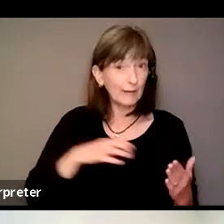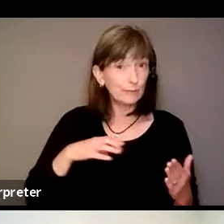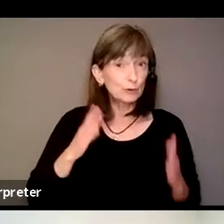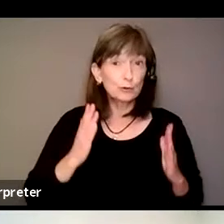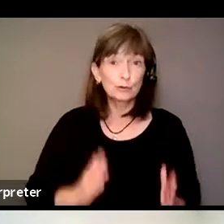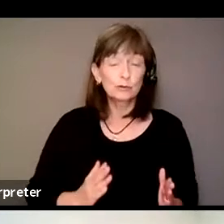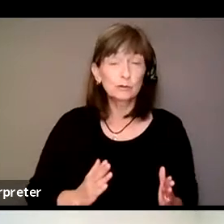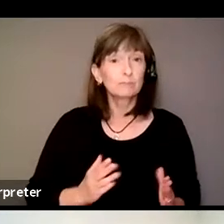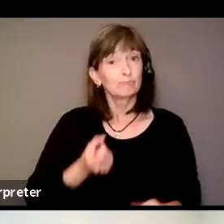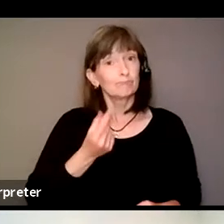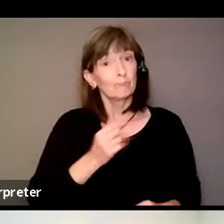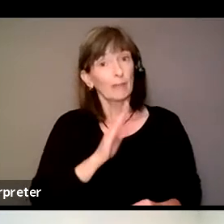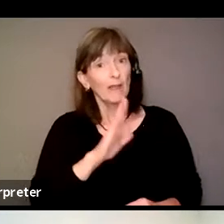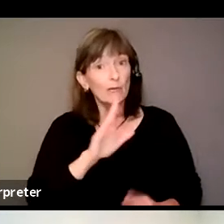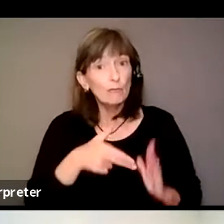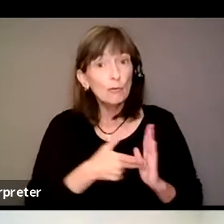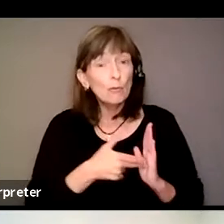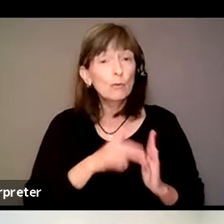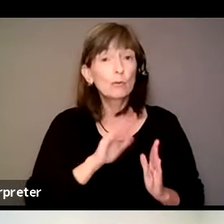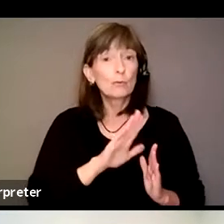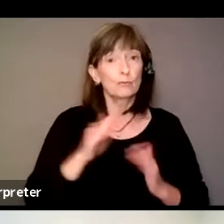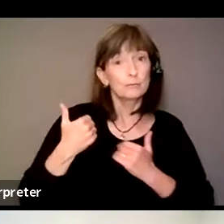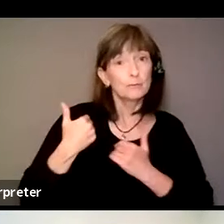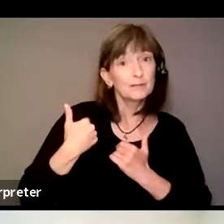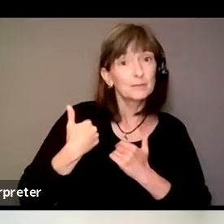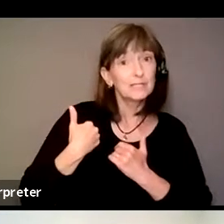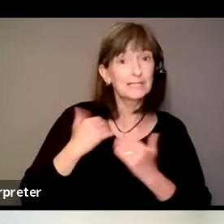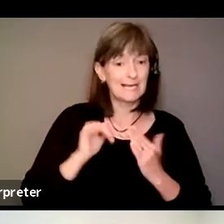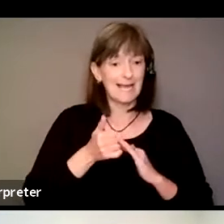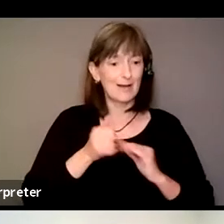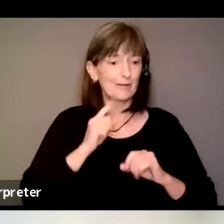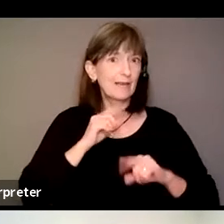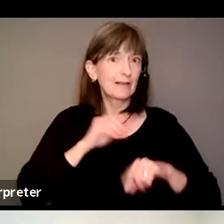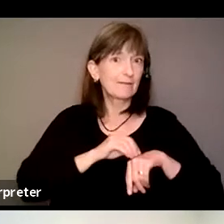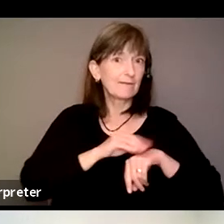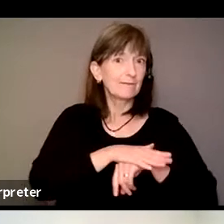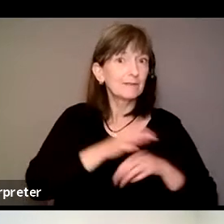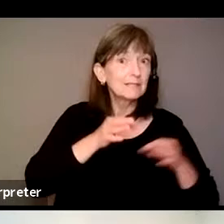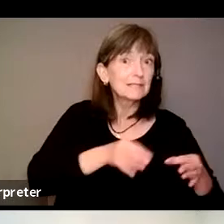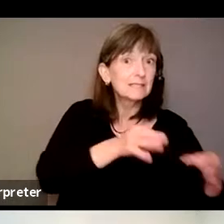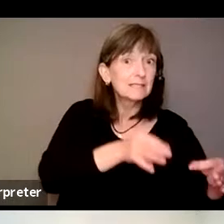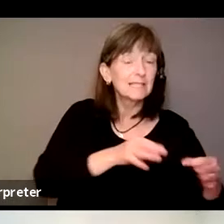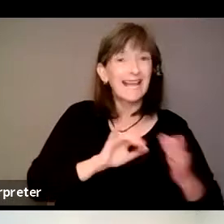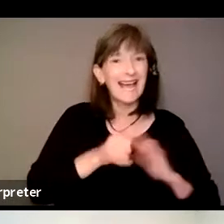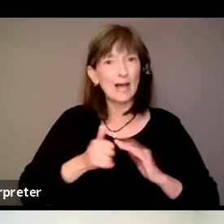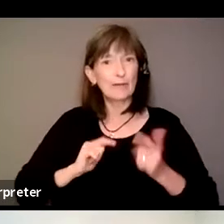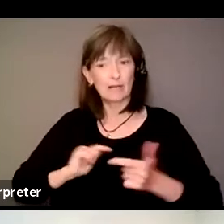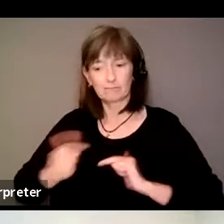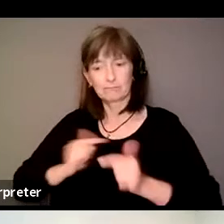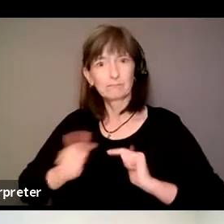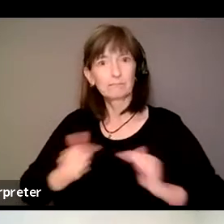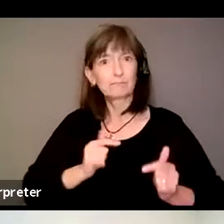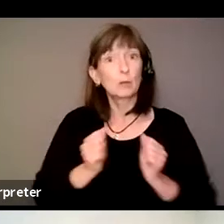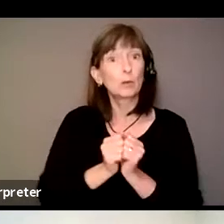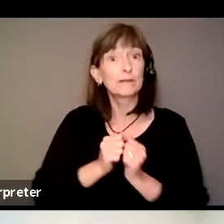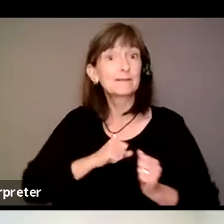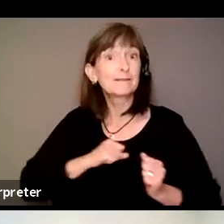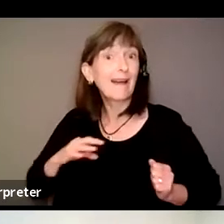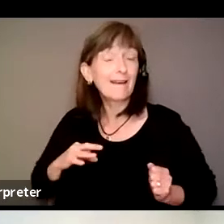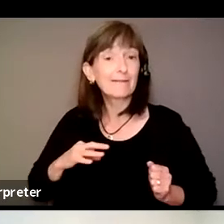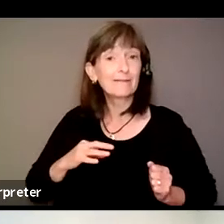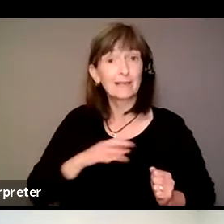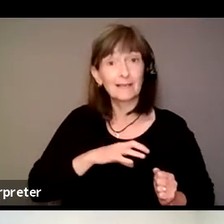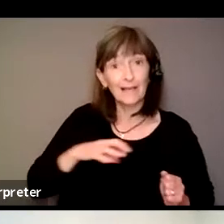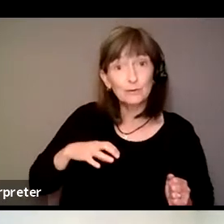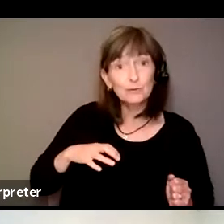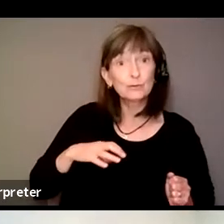and responsibilities impact their decision-making, how they interact with councillors, with staff, and with community members. So because that is